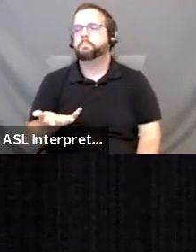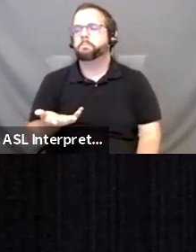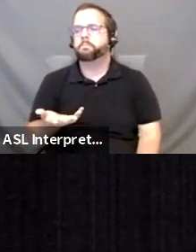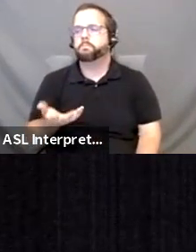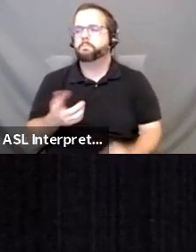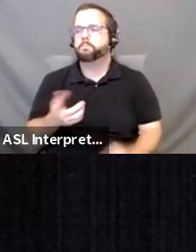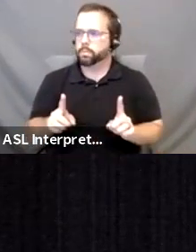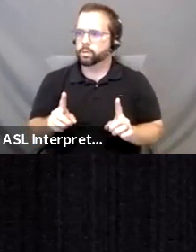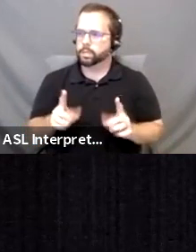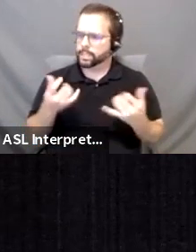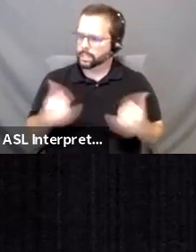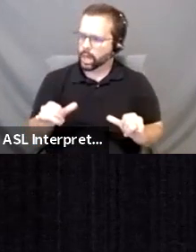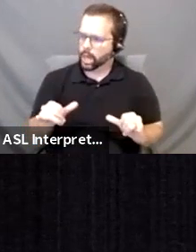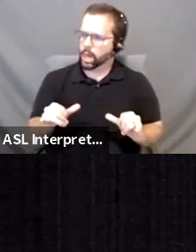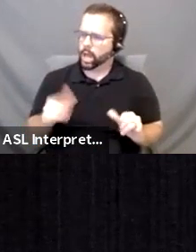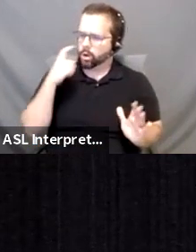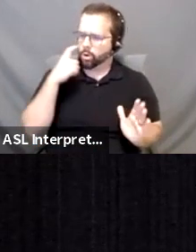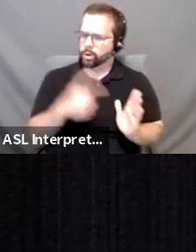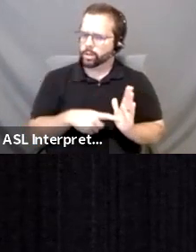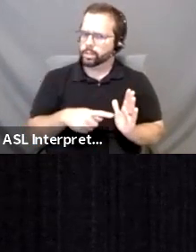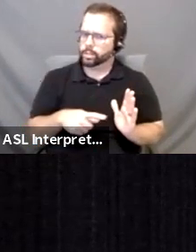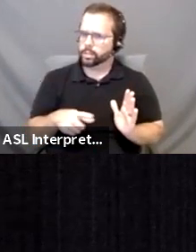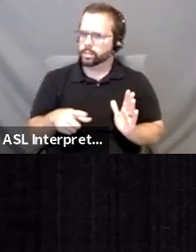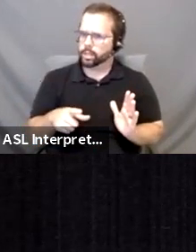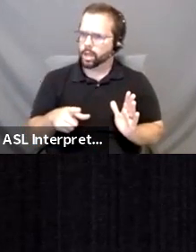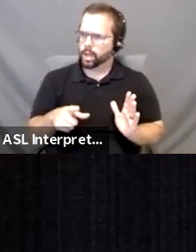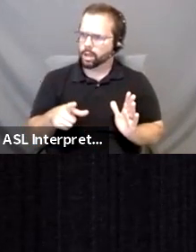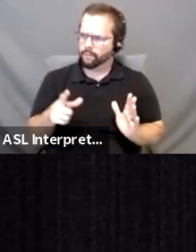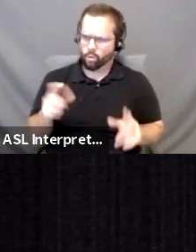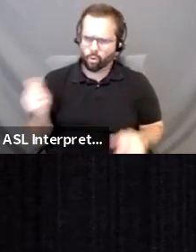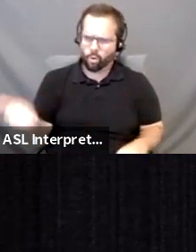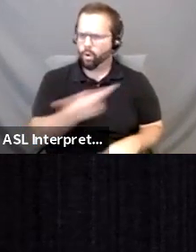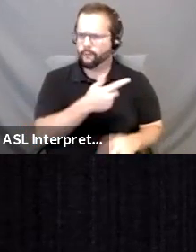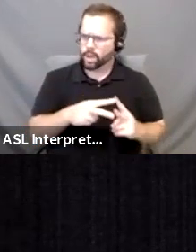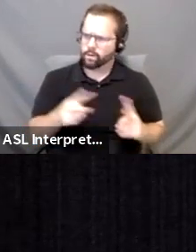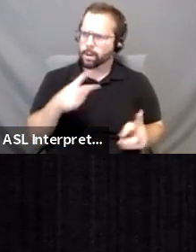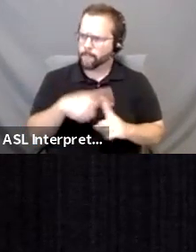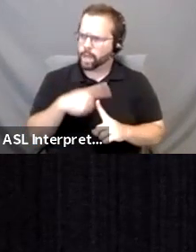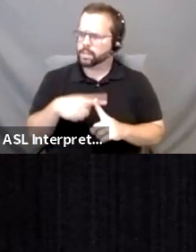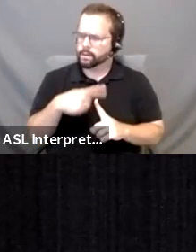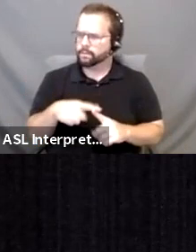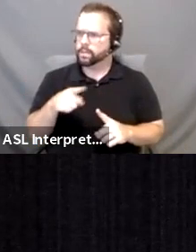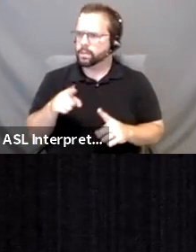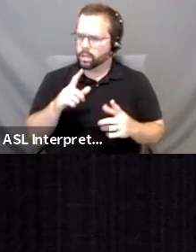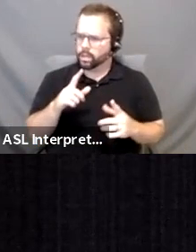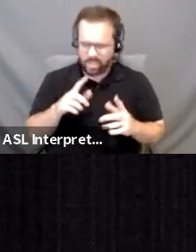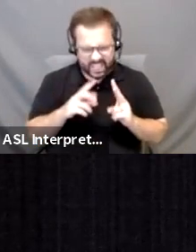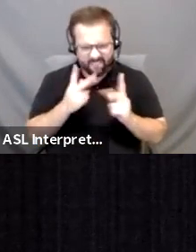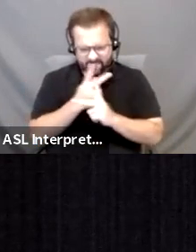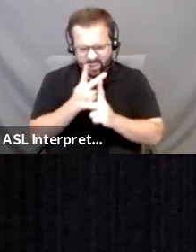all have come out with a lot of great things to reach consumers and hitting some bumps along the way.